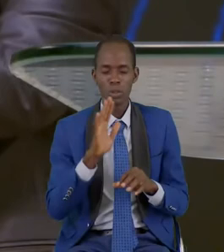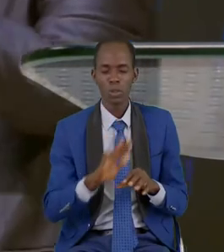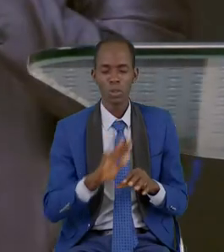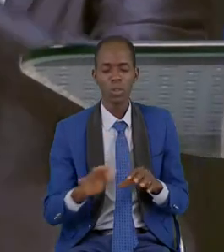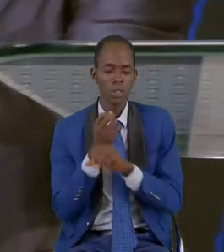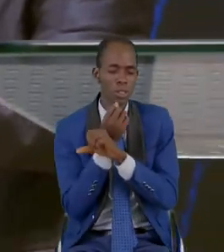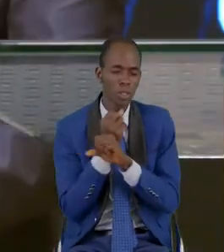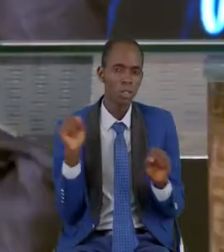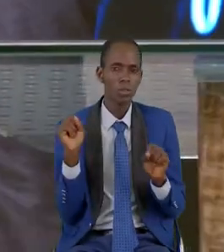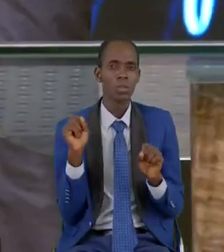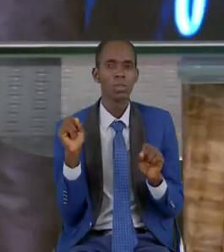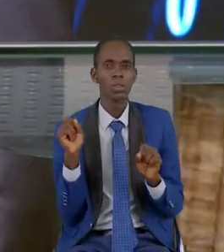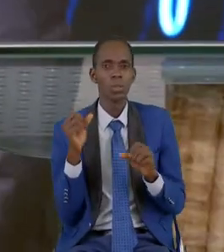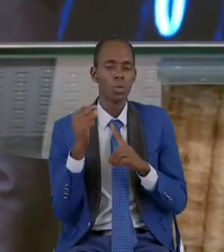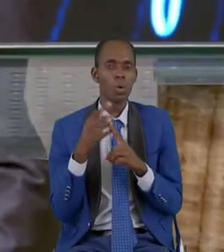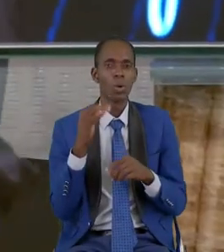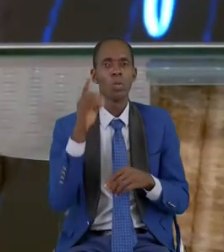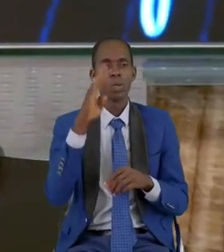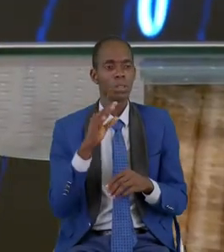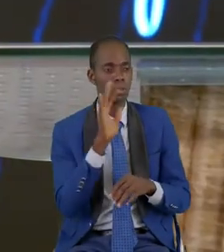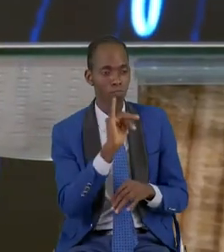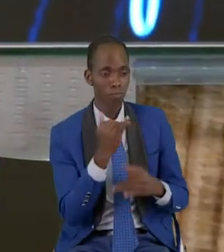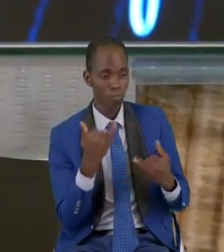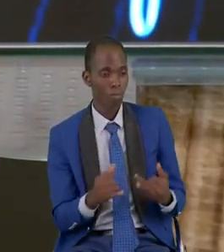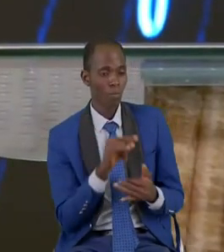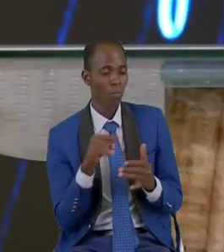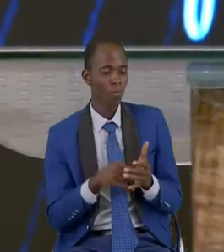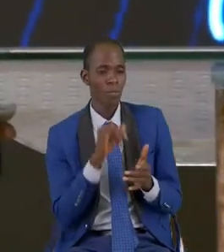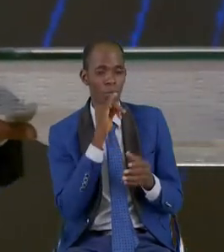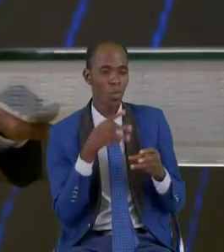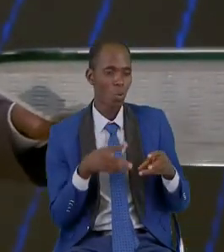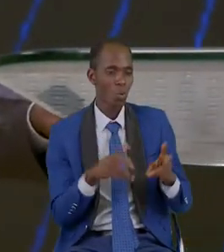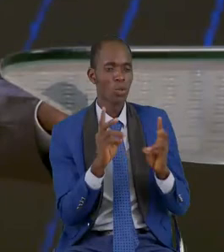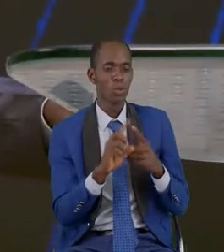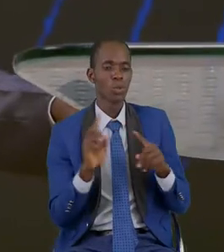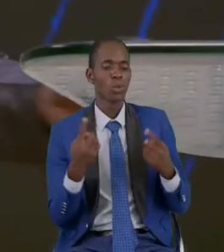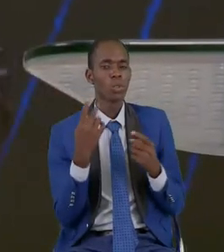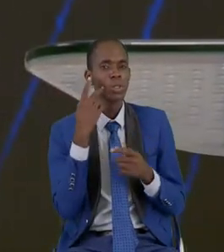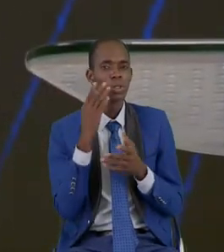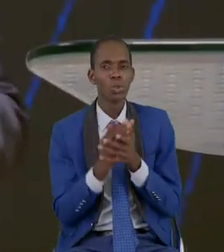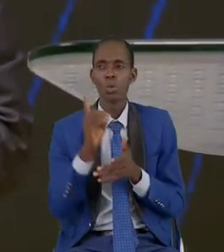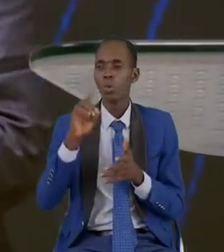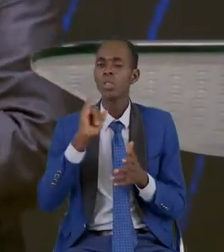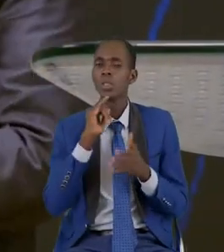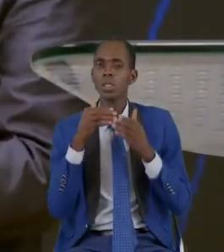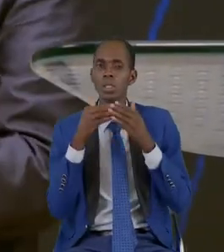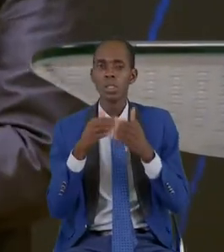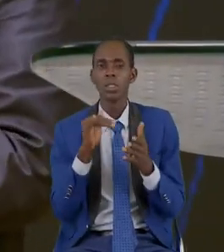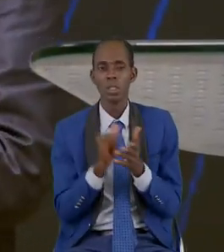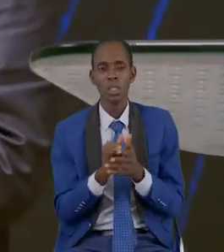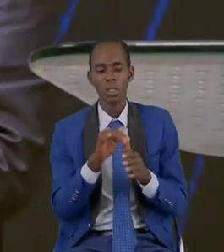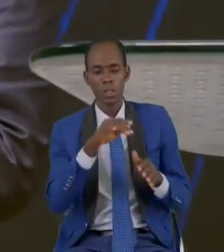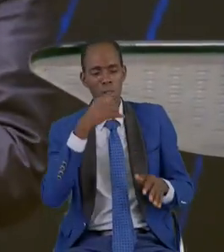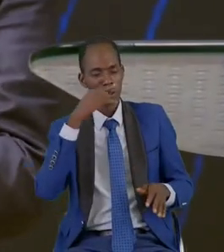that this is the way to go. And you see that somebody is leading that child astray, and is telling that